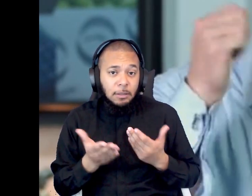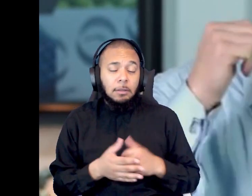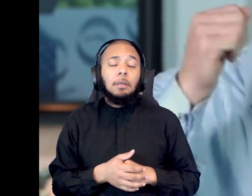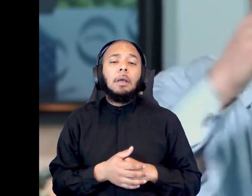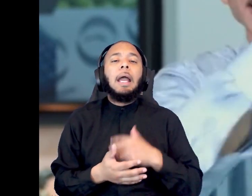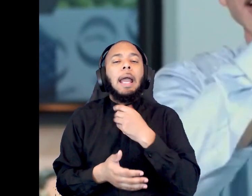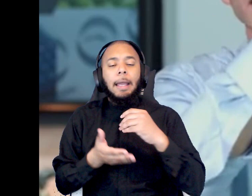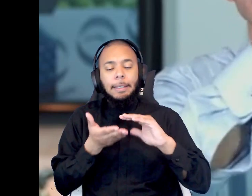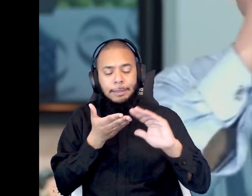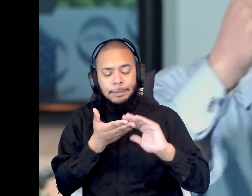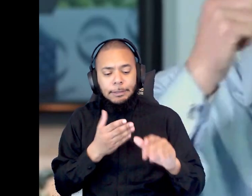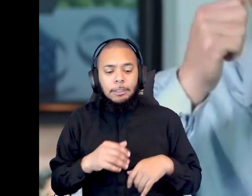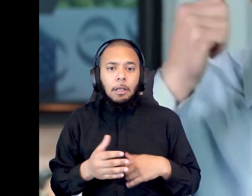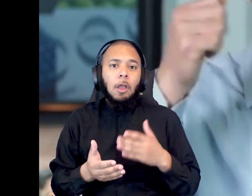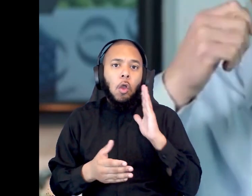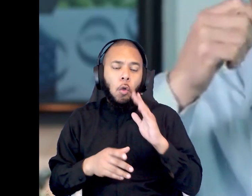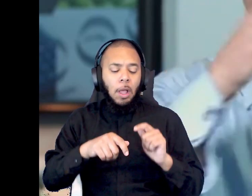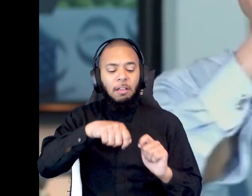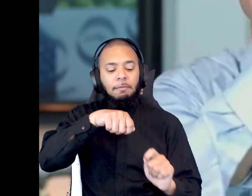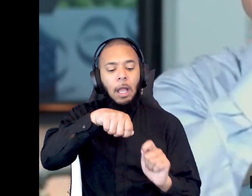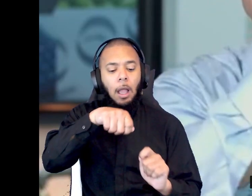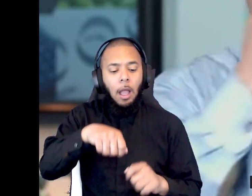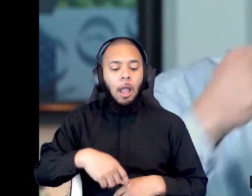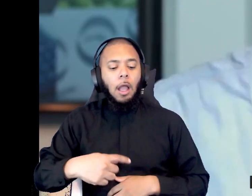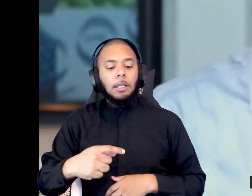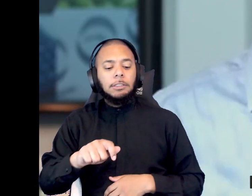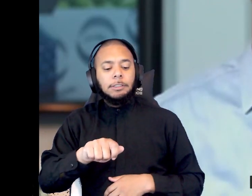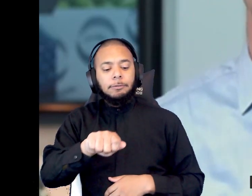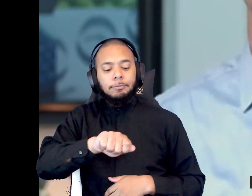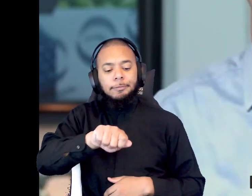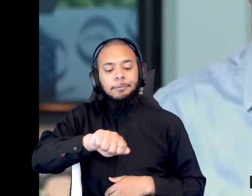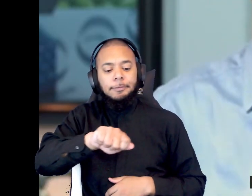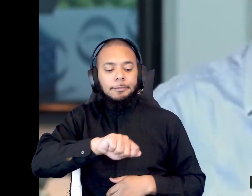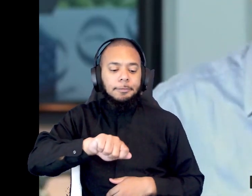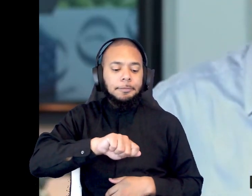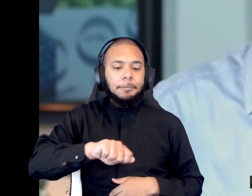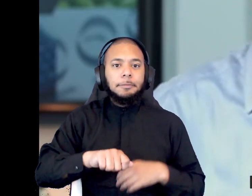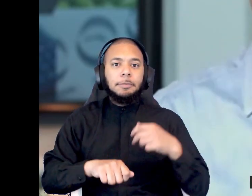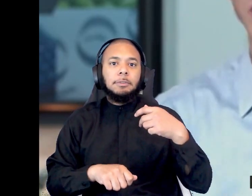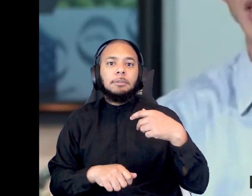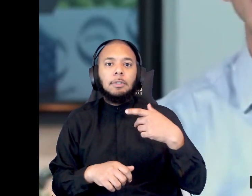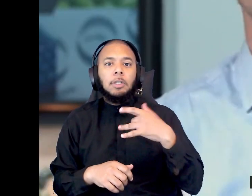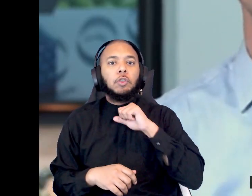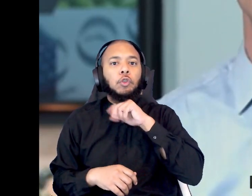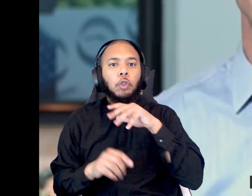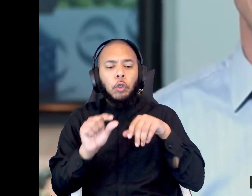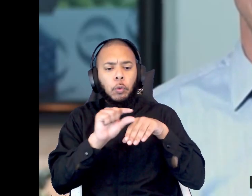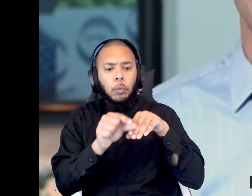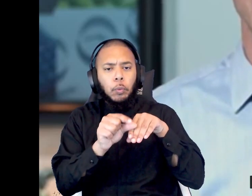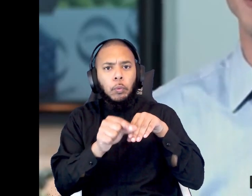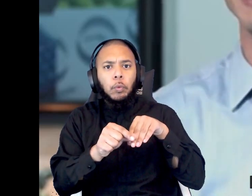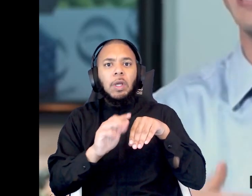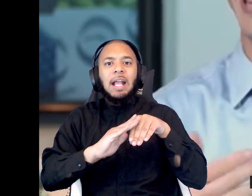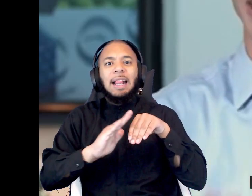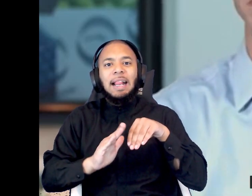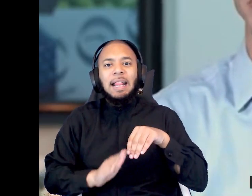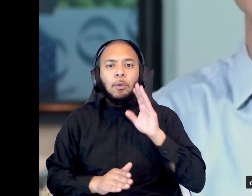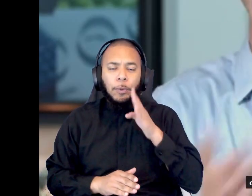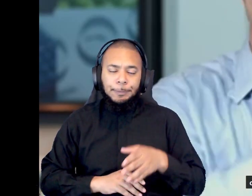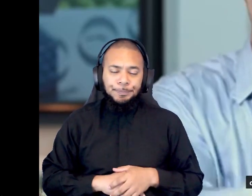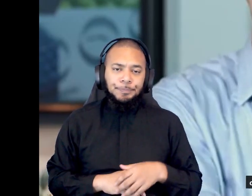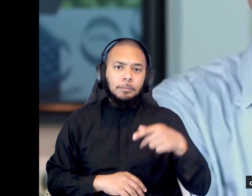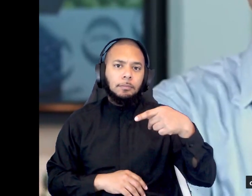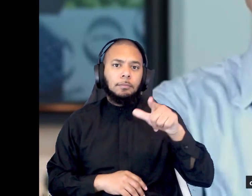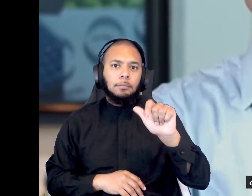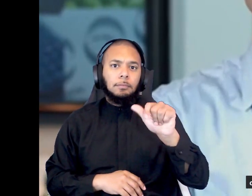go and floss your teeth and brush your teeth and like scrape off plaque. So all of that is preventative. It's meant to help